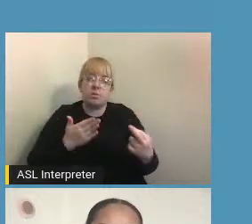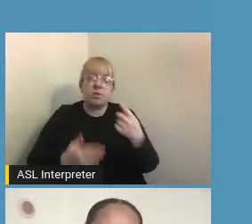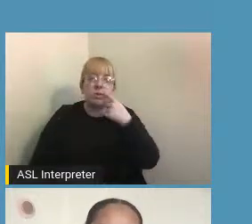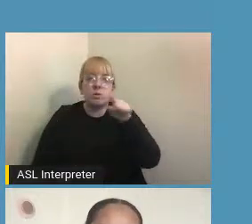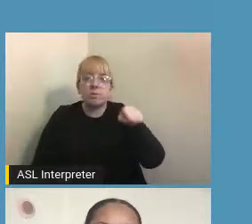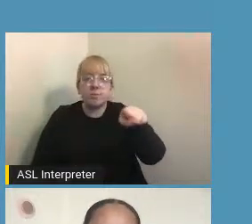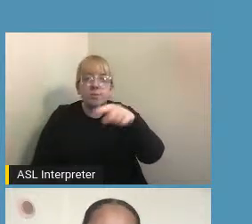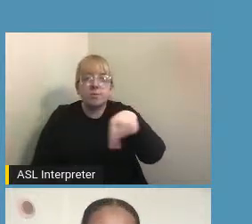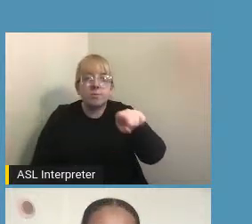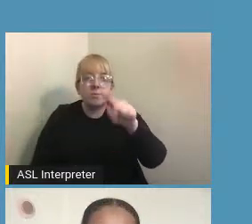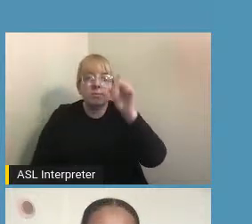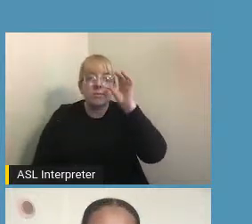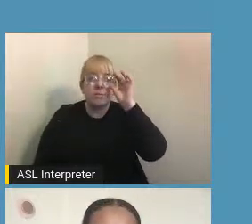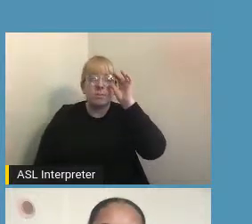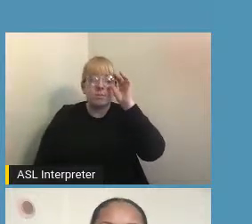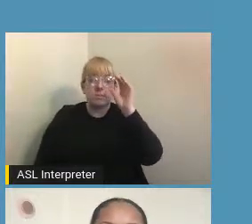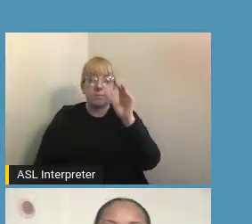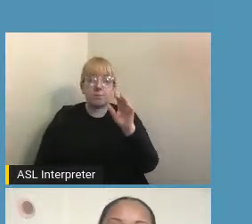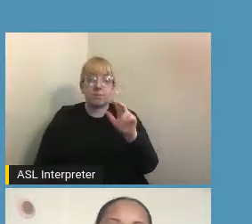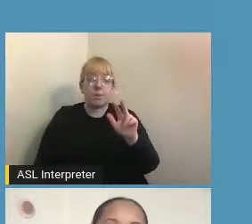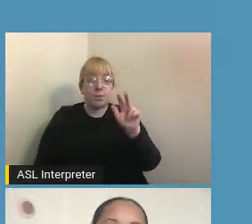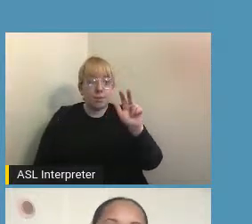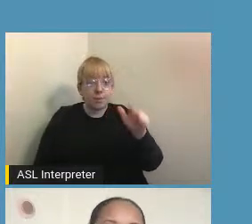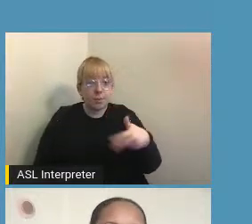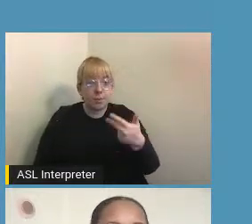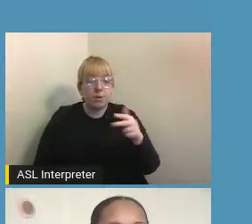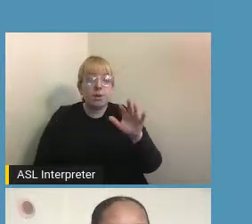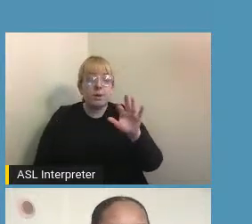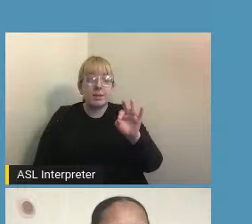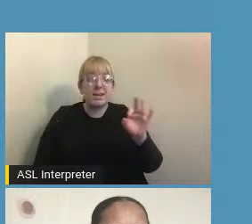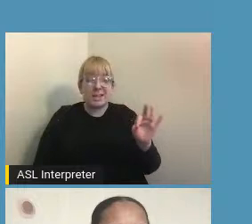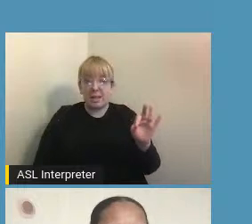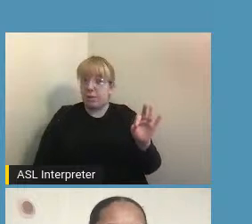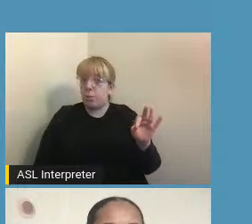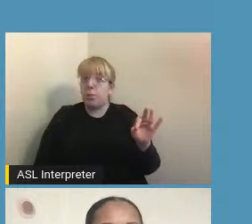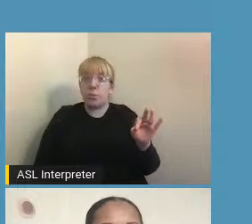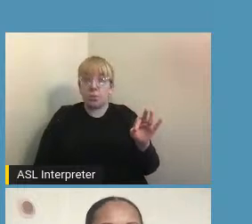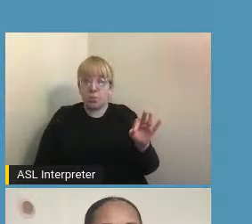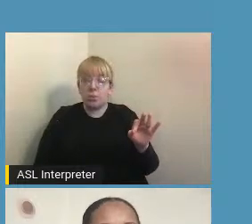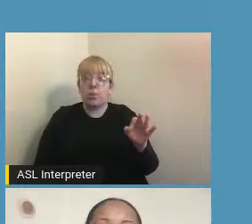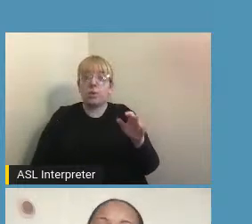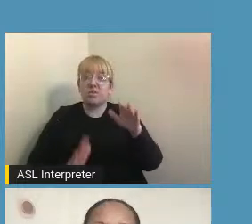it is free 99. So I definitely recommend,